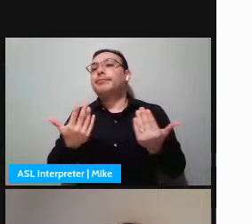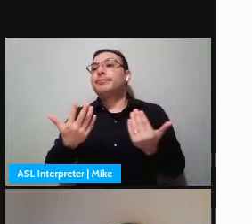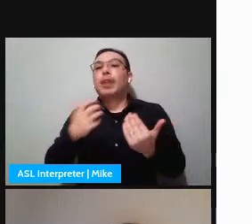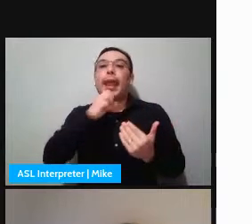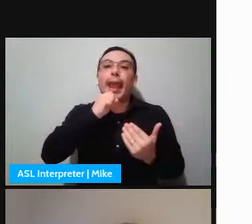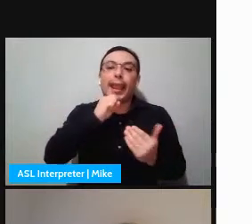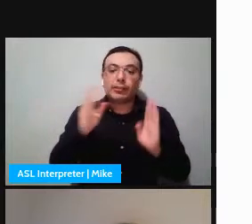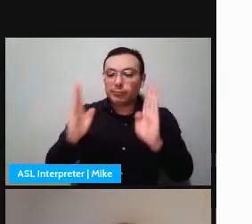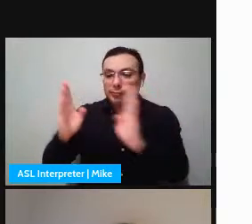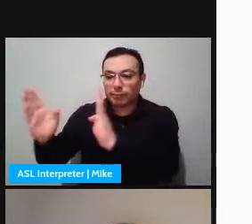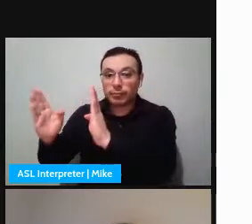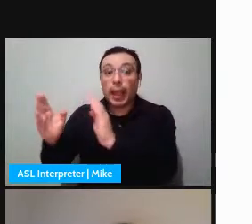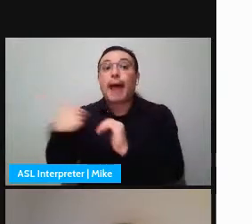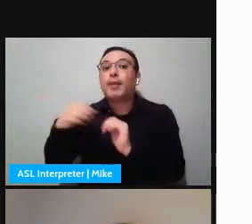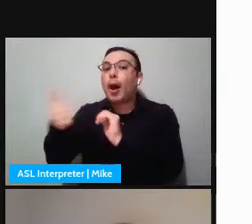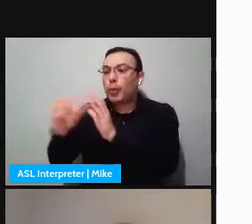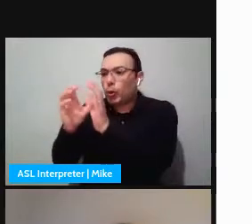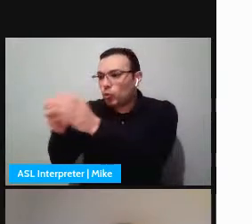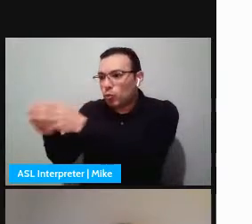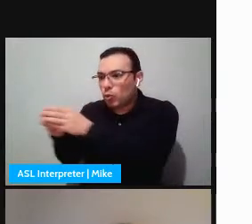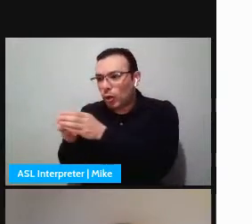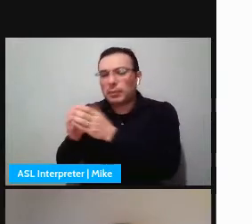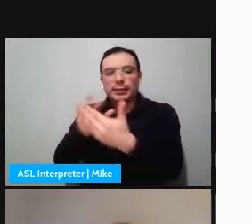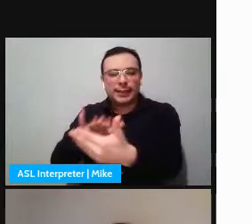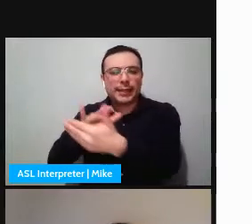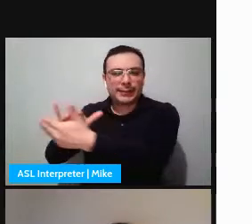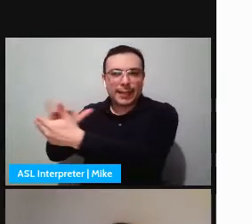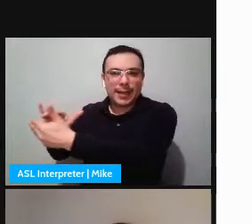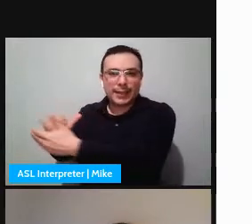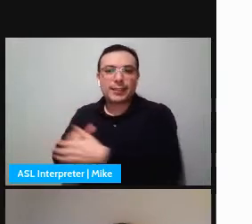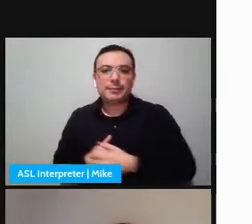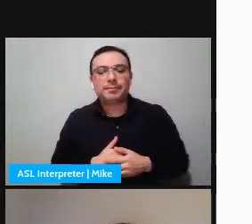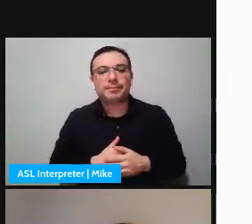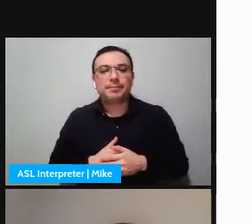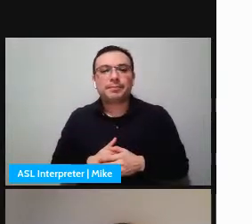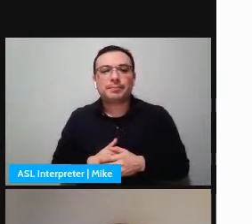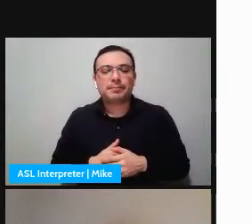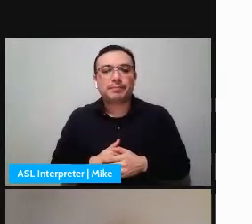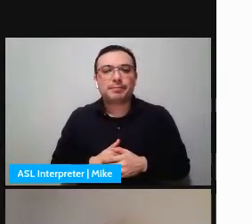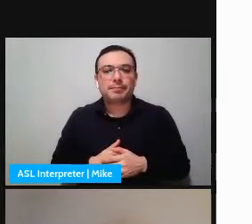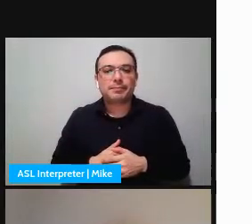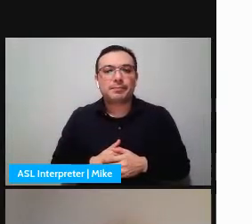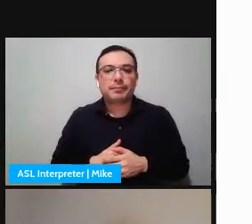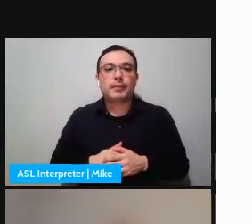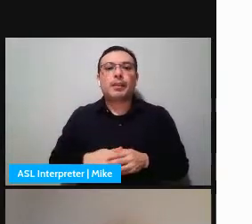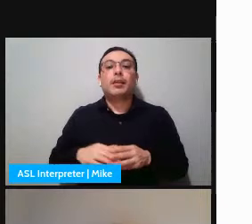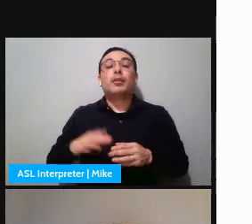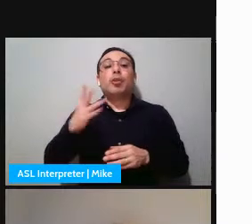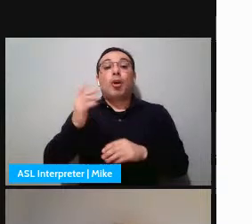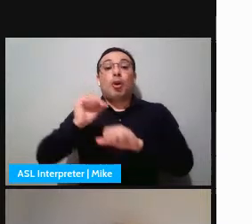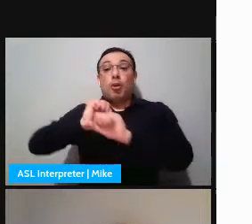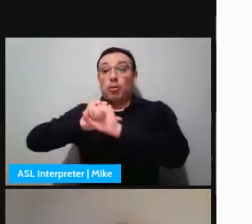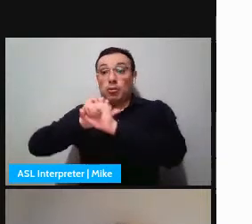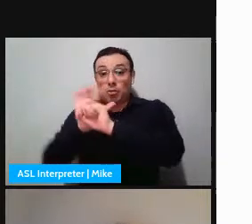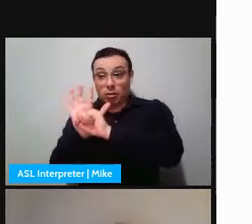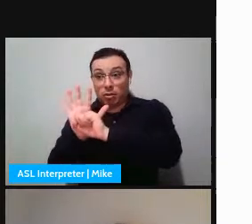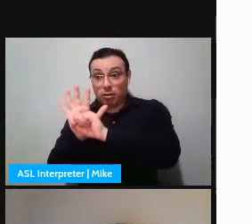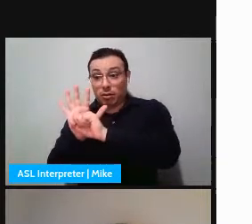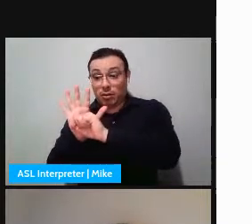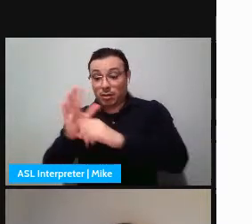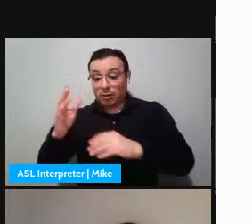that. And we don't know if these vaccines prevent transmission of COVID to susceptible individuals. And so